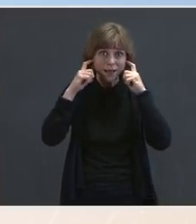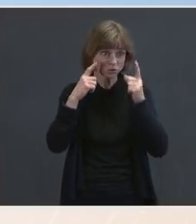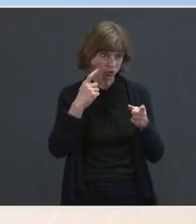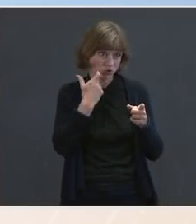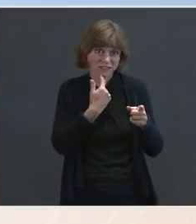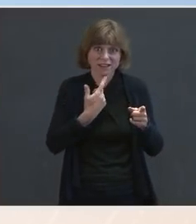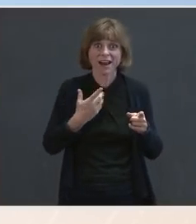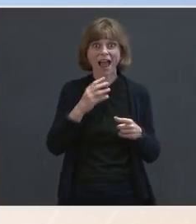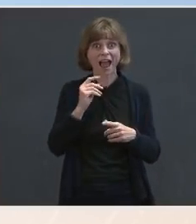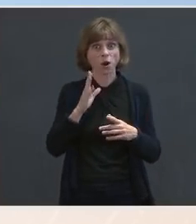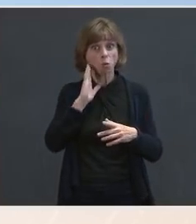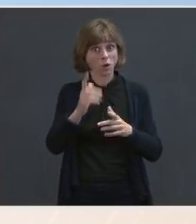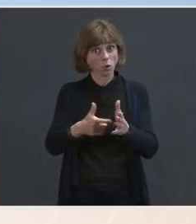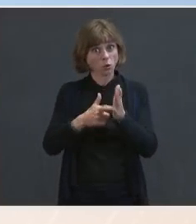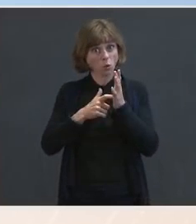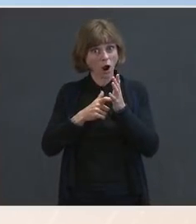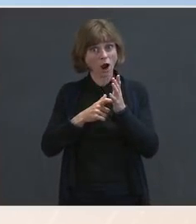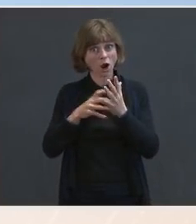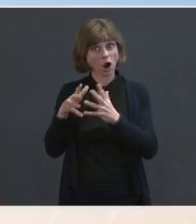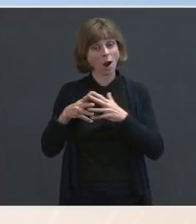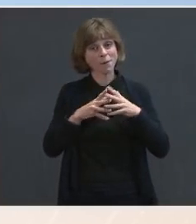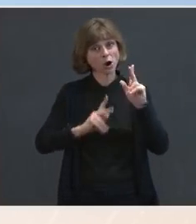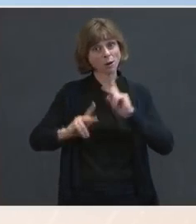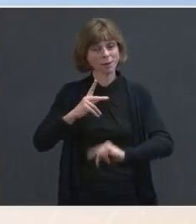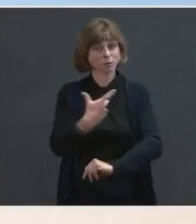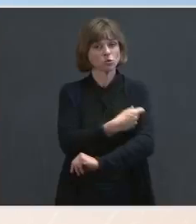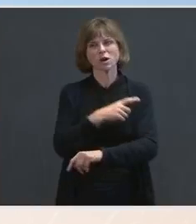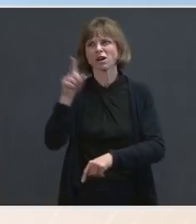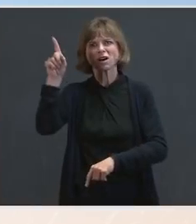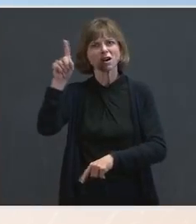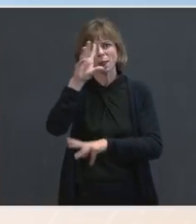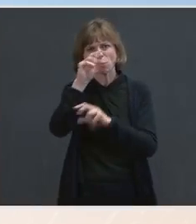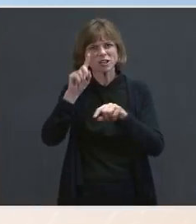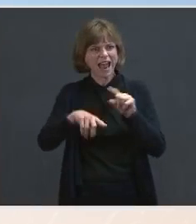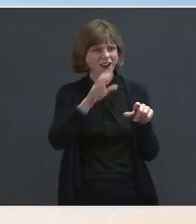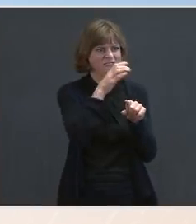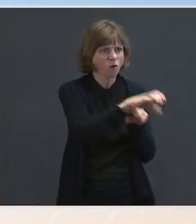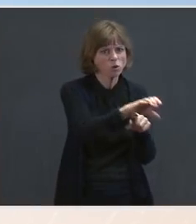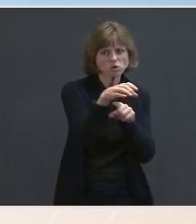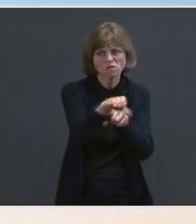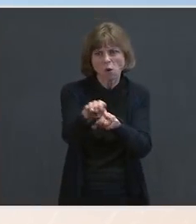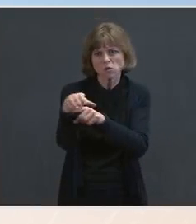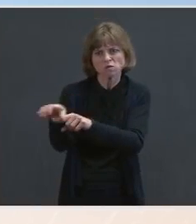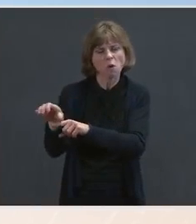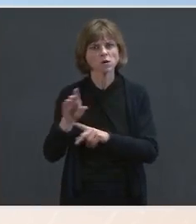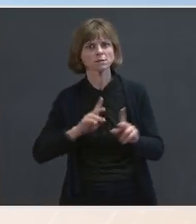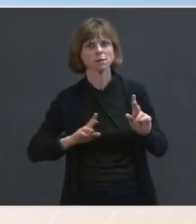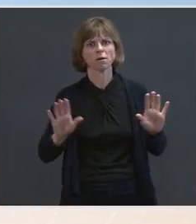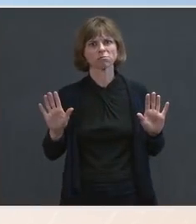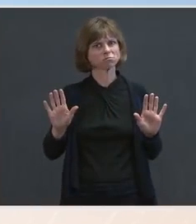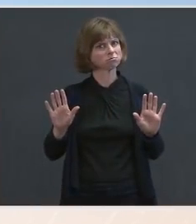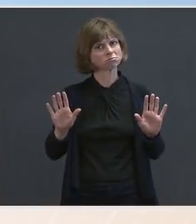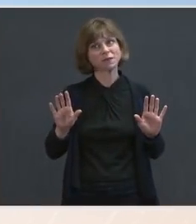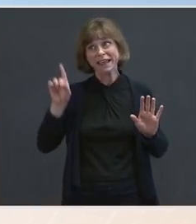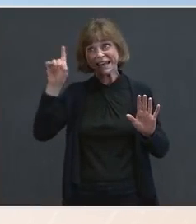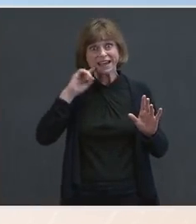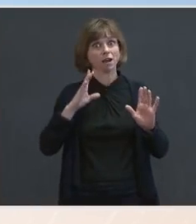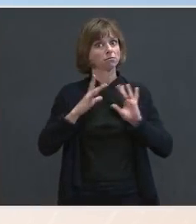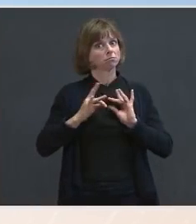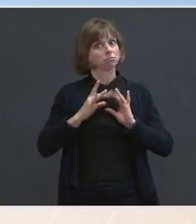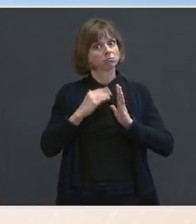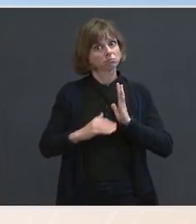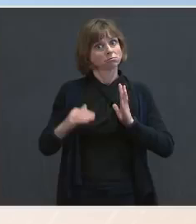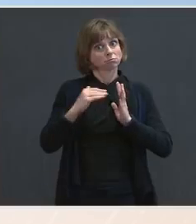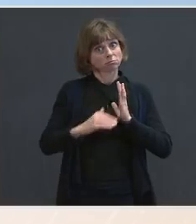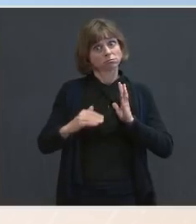the American people getting the vaccine. He can't force individuals to do that. So he can just project the recommendations